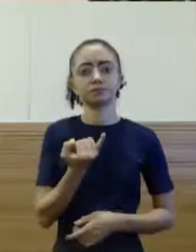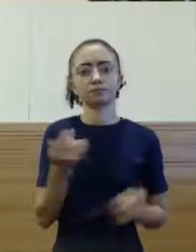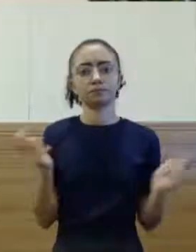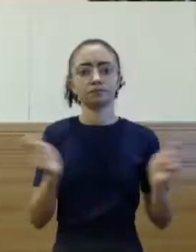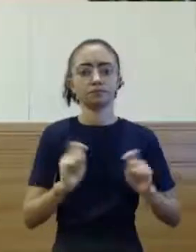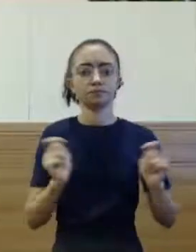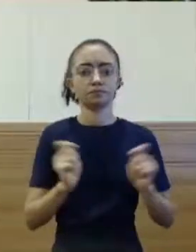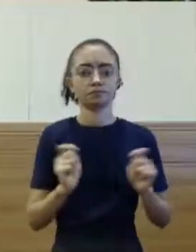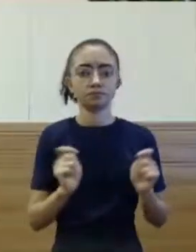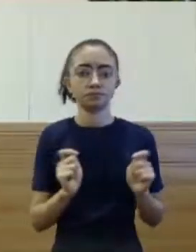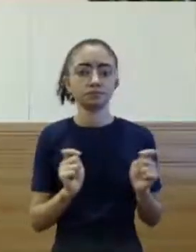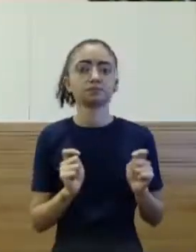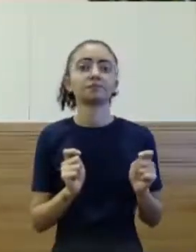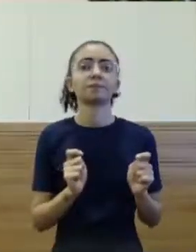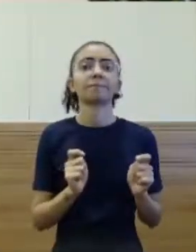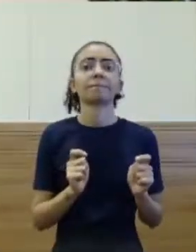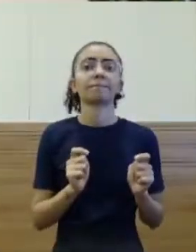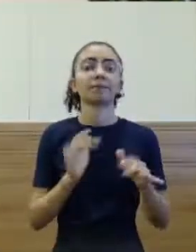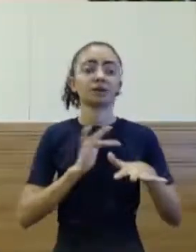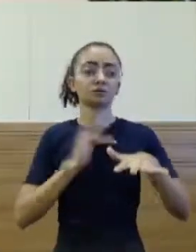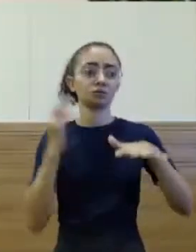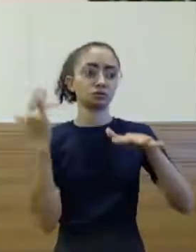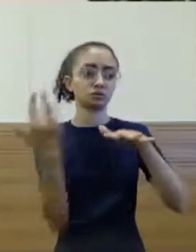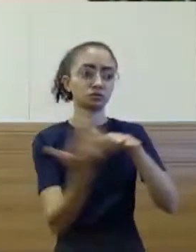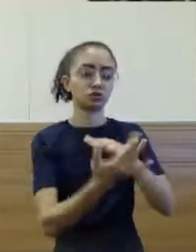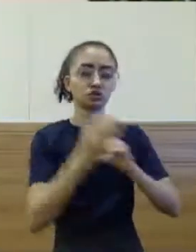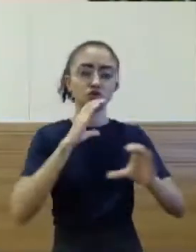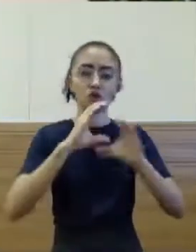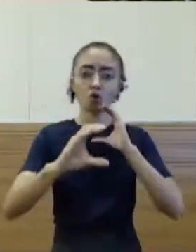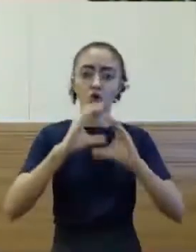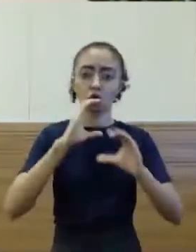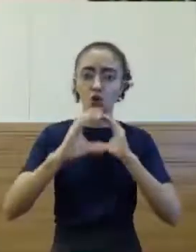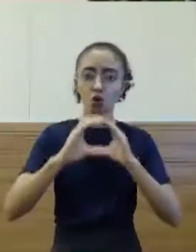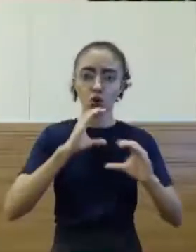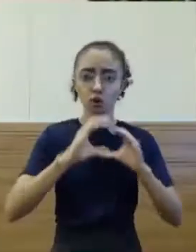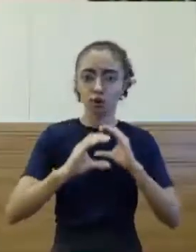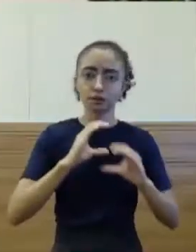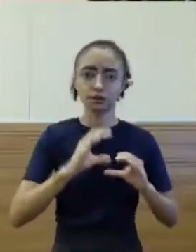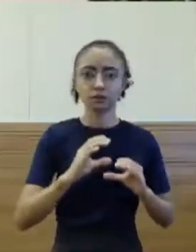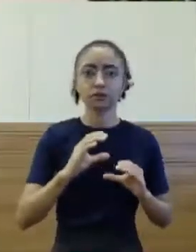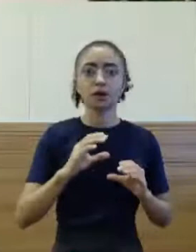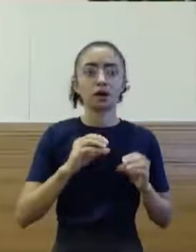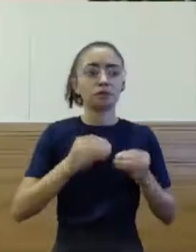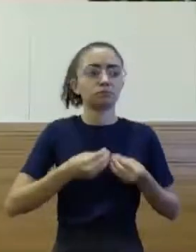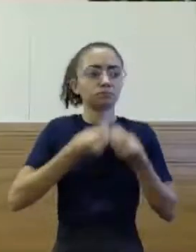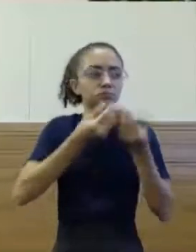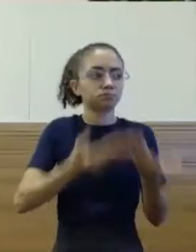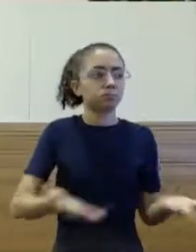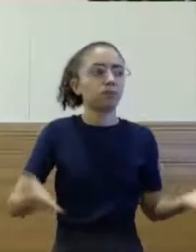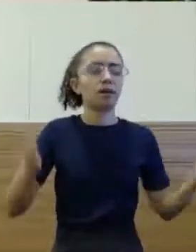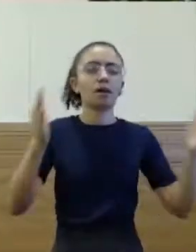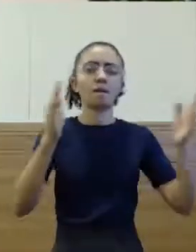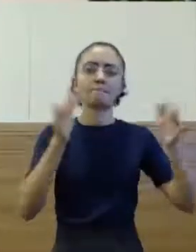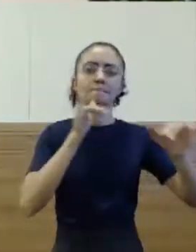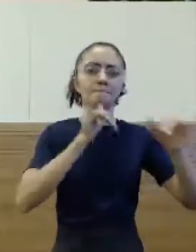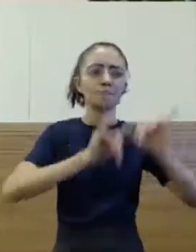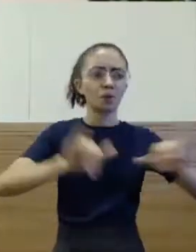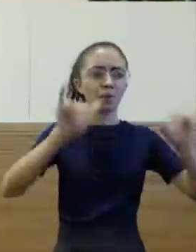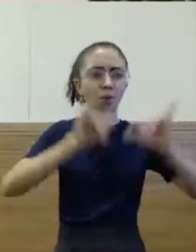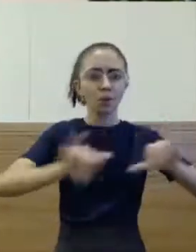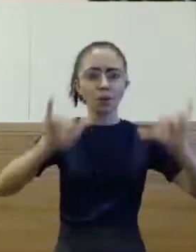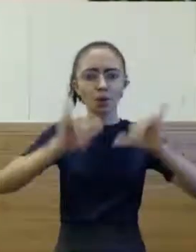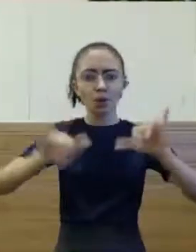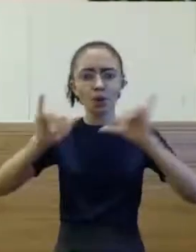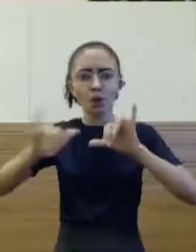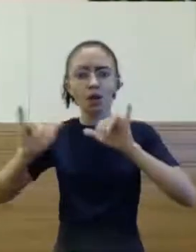to put that into mass media, and and and we need to democratize